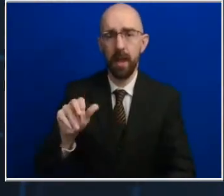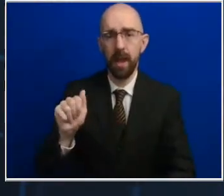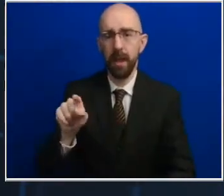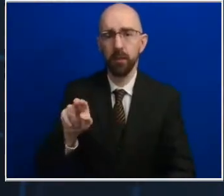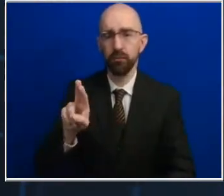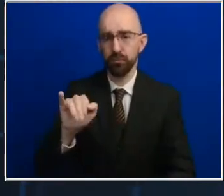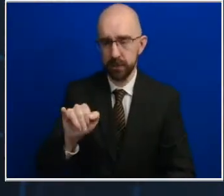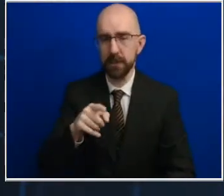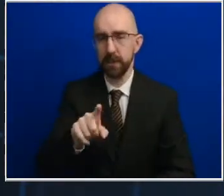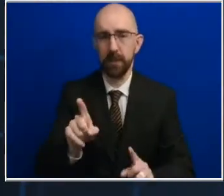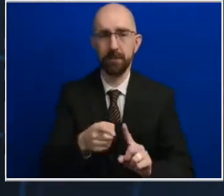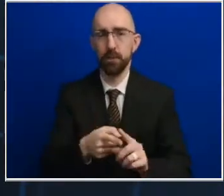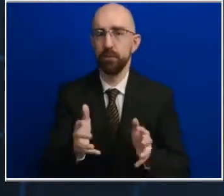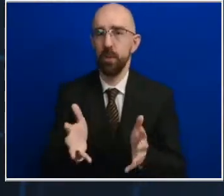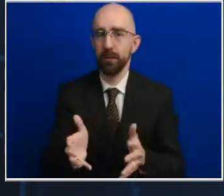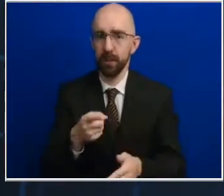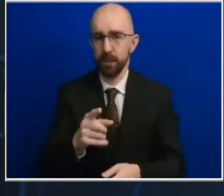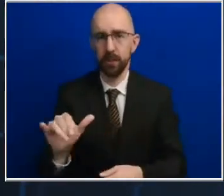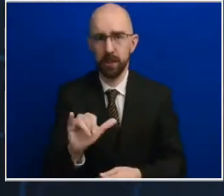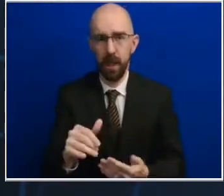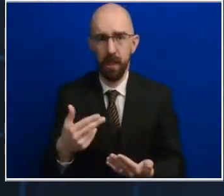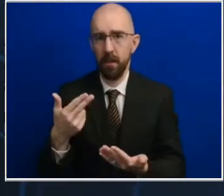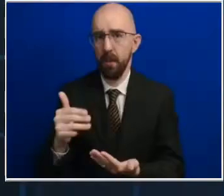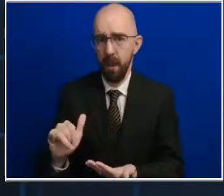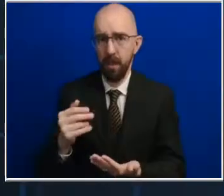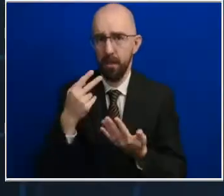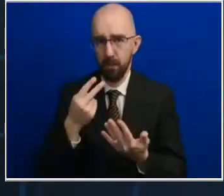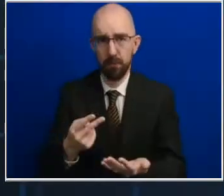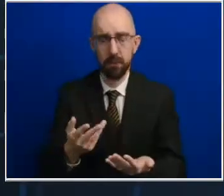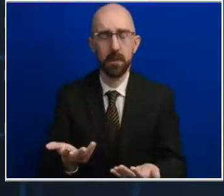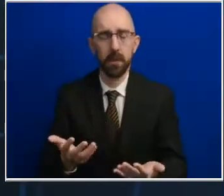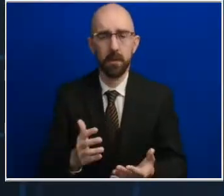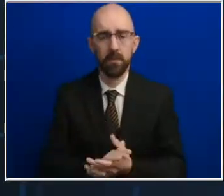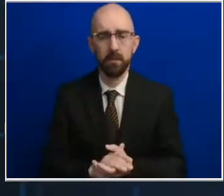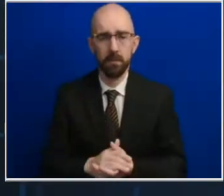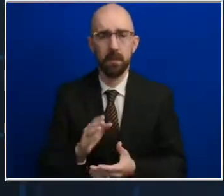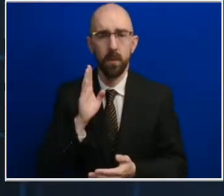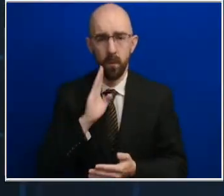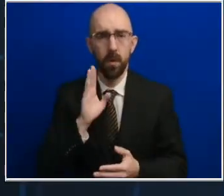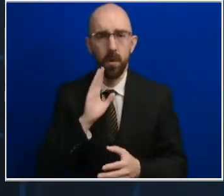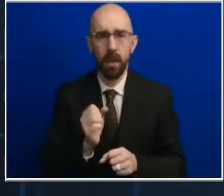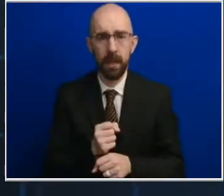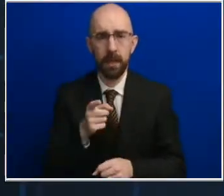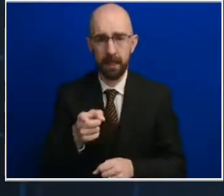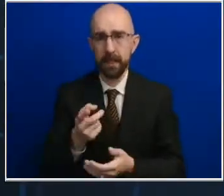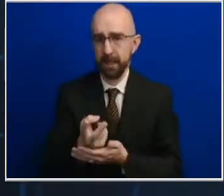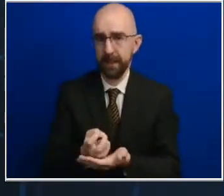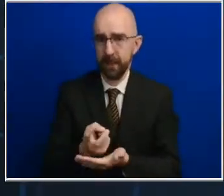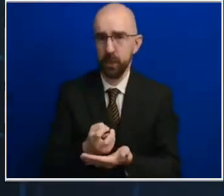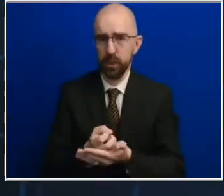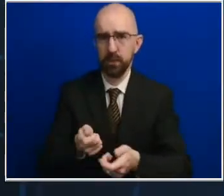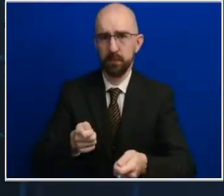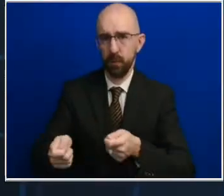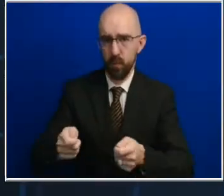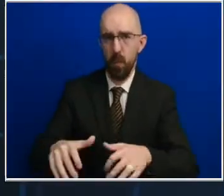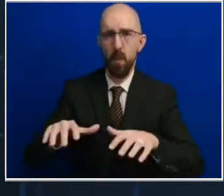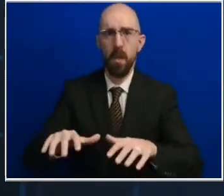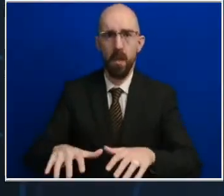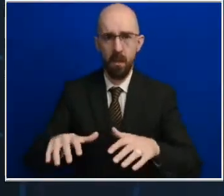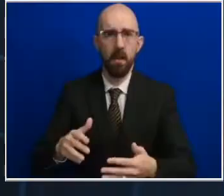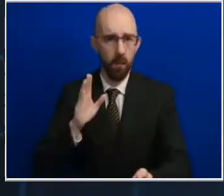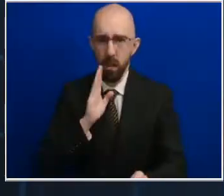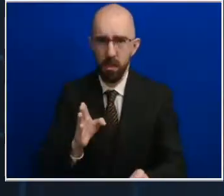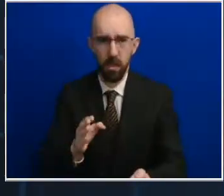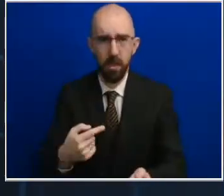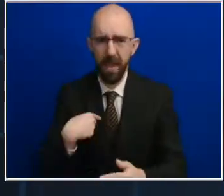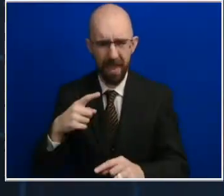conversations was, he was like, you know, hey, look, like, we're going to get these, like, seizures under control, and we, you know, I can't remember